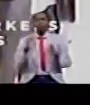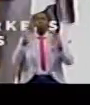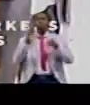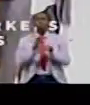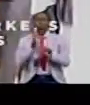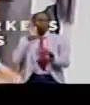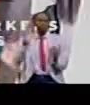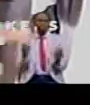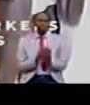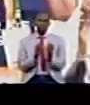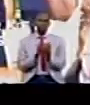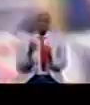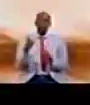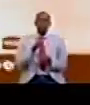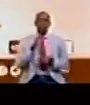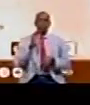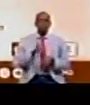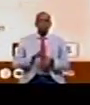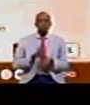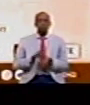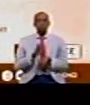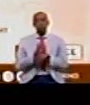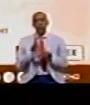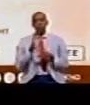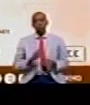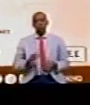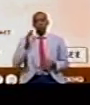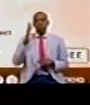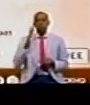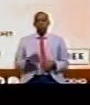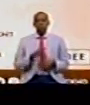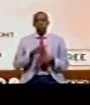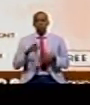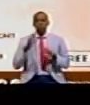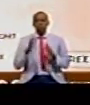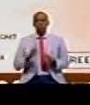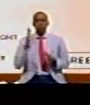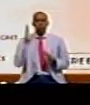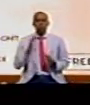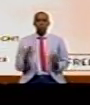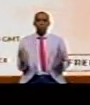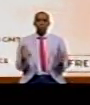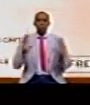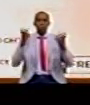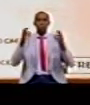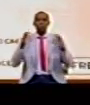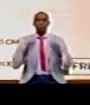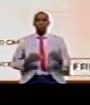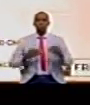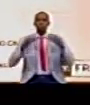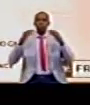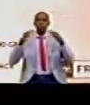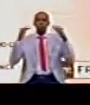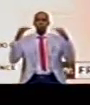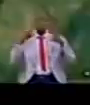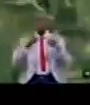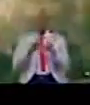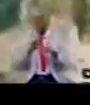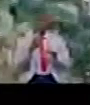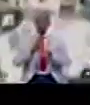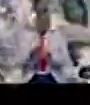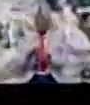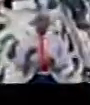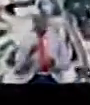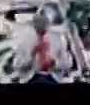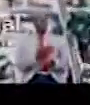of Jesus, O Lord, going on, we pray that you visit our homes, O Lord. Father, visit our homes,